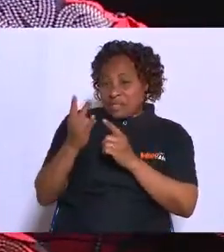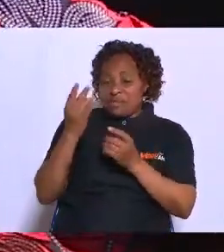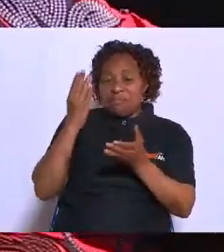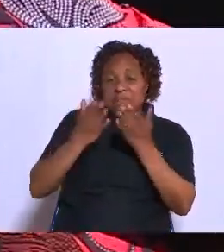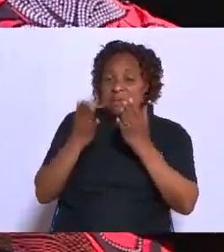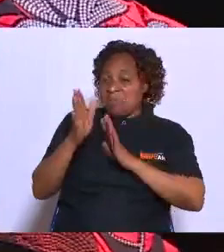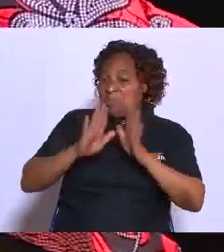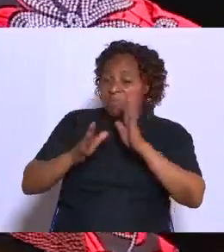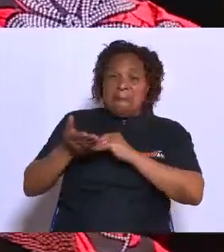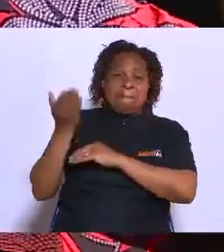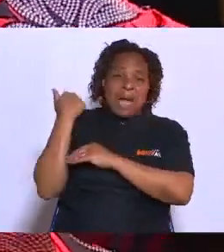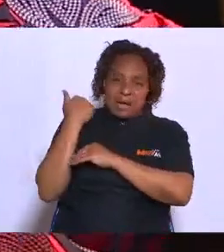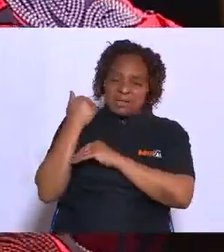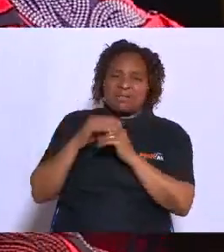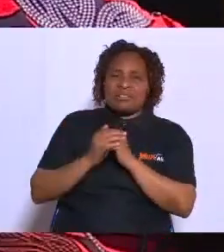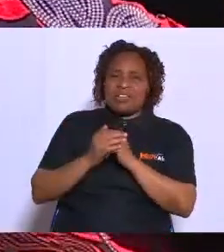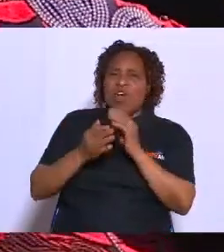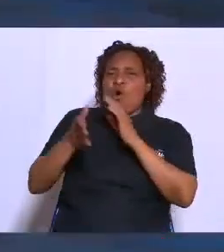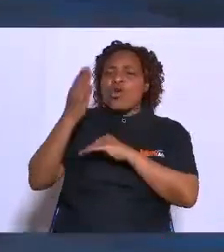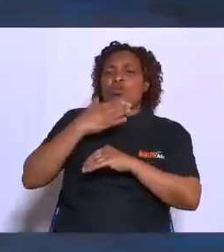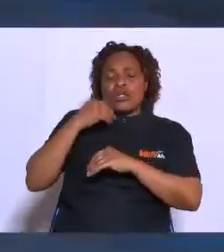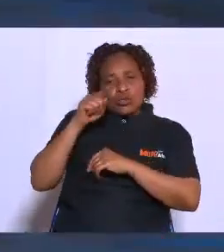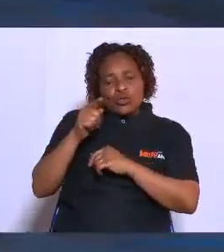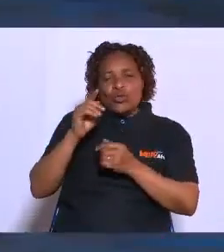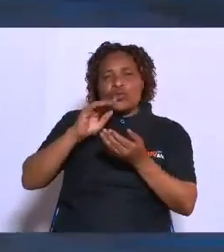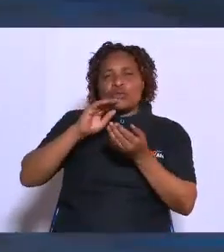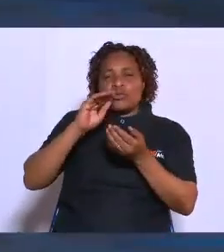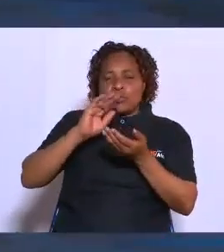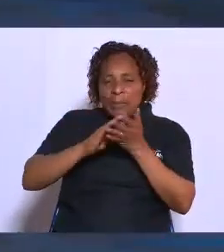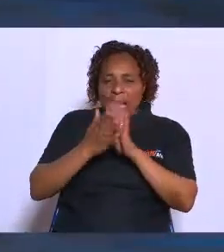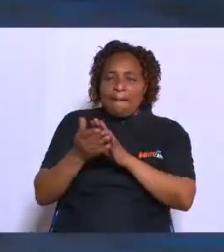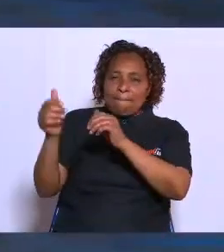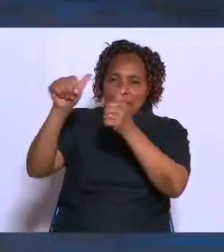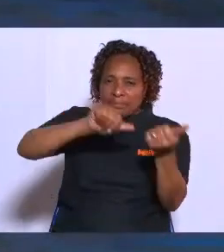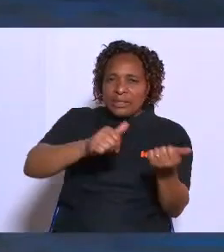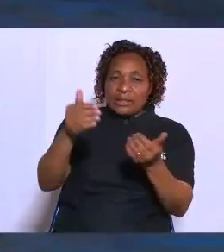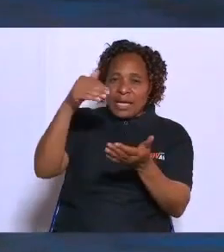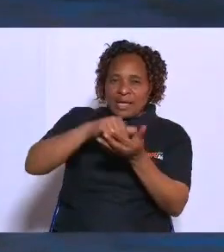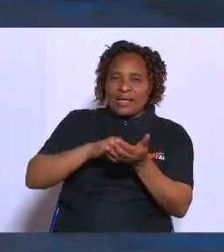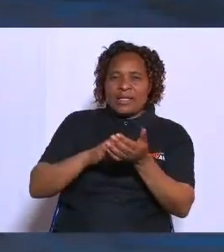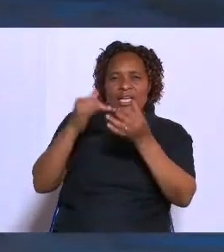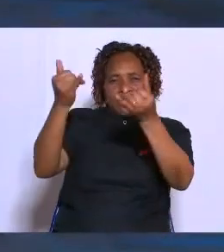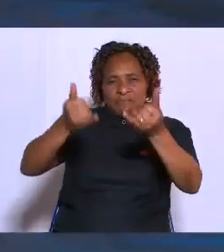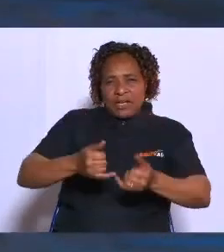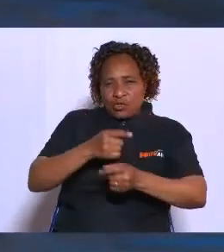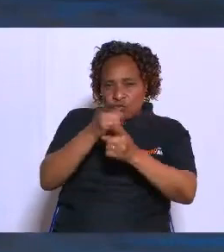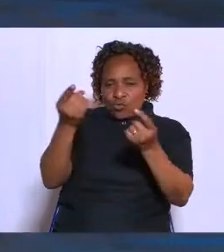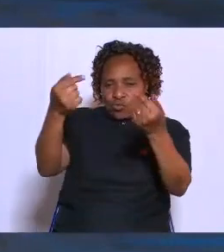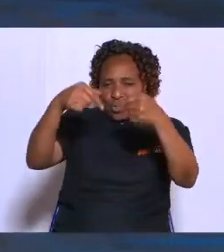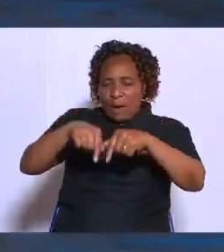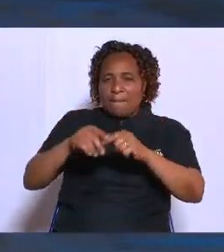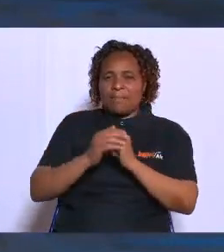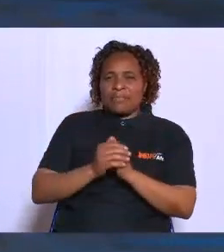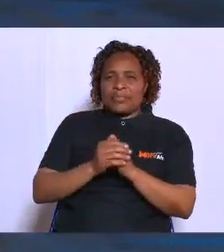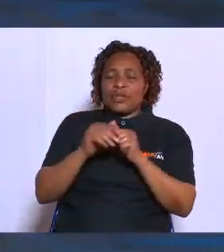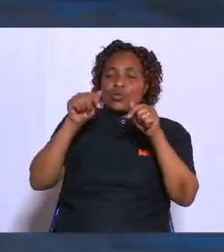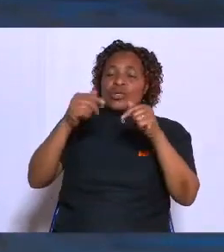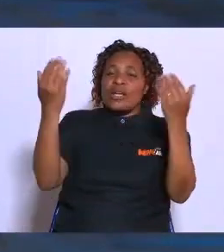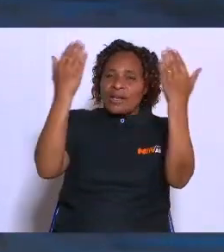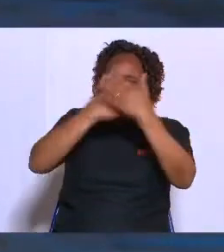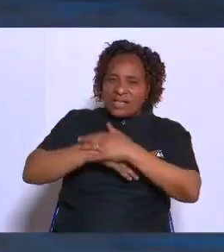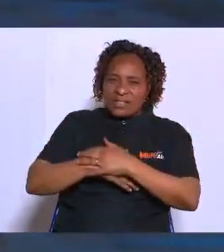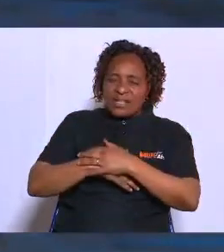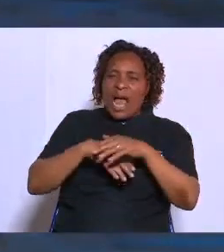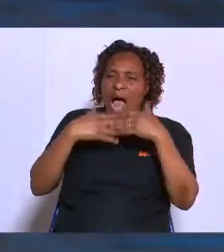drifted away God's calling you to be re-baptized I'm going to invite you to come and tonight I'm going to come down and just begin